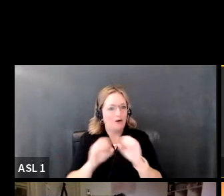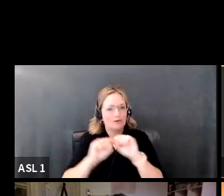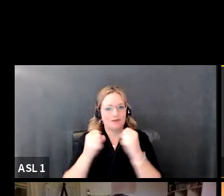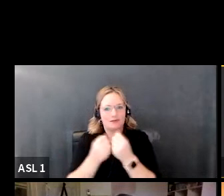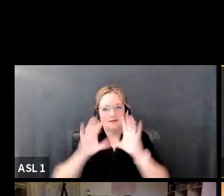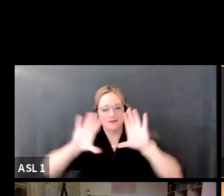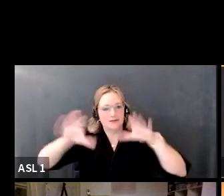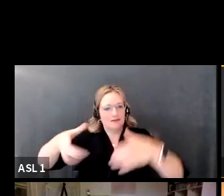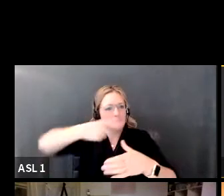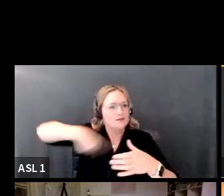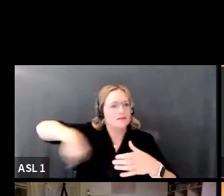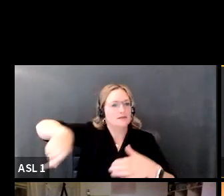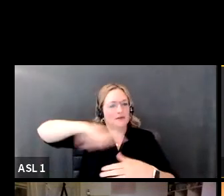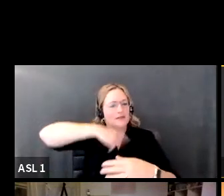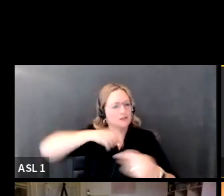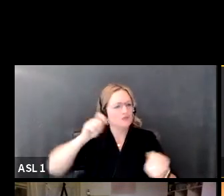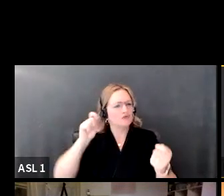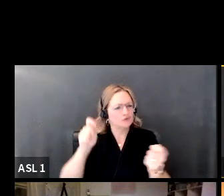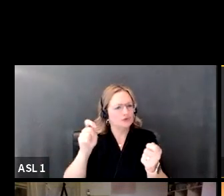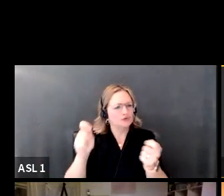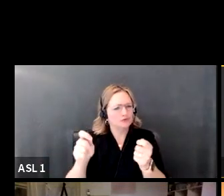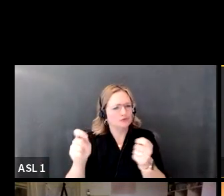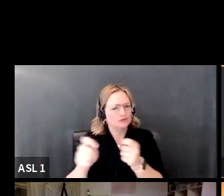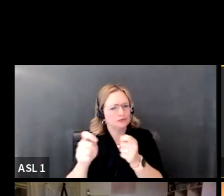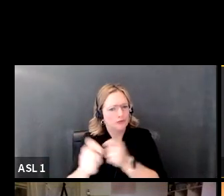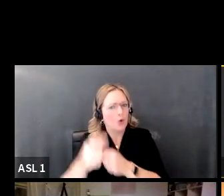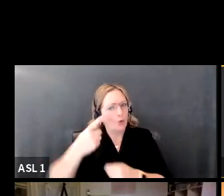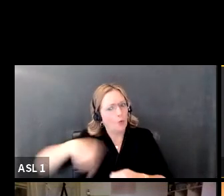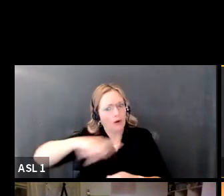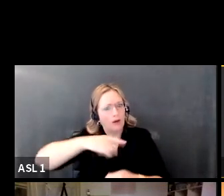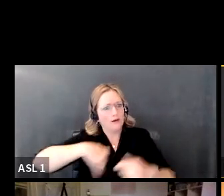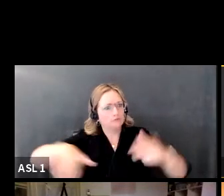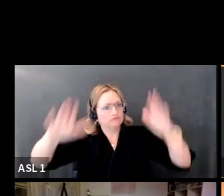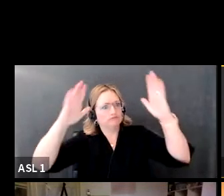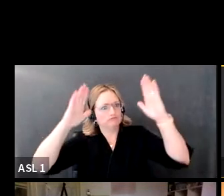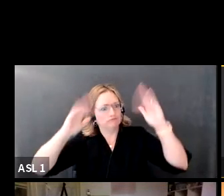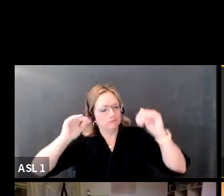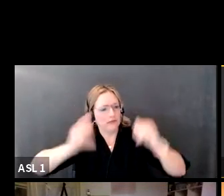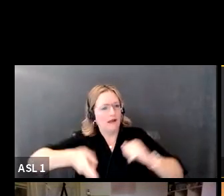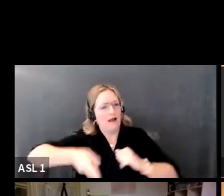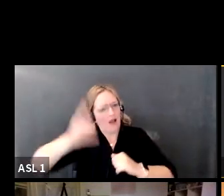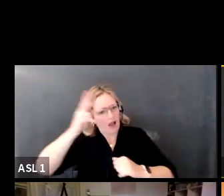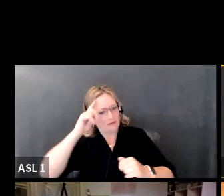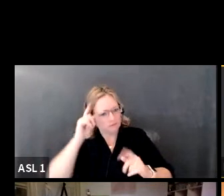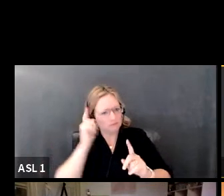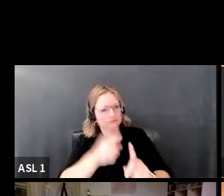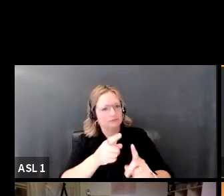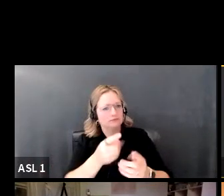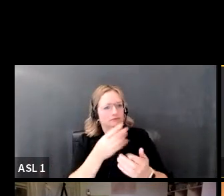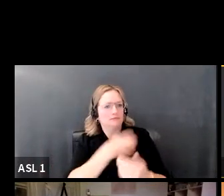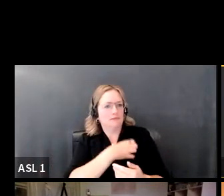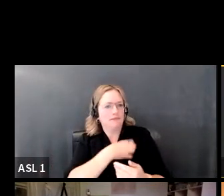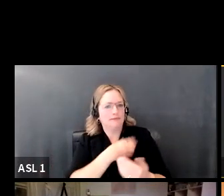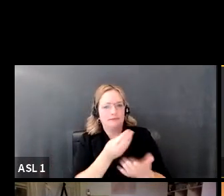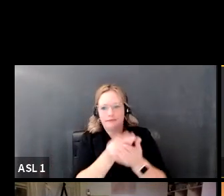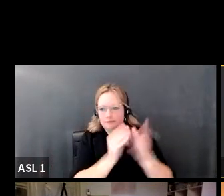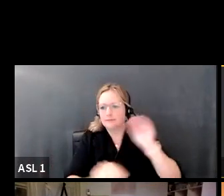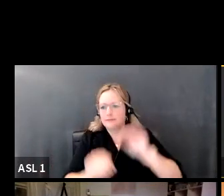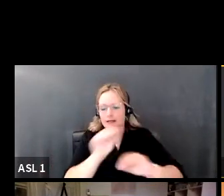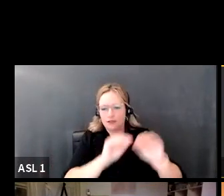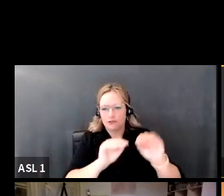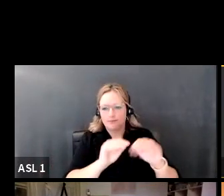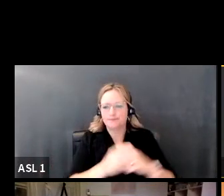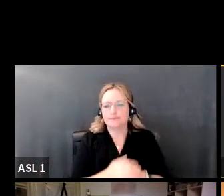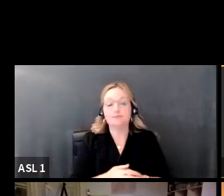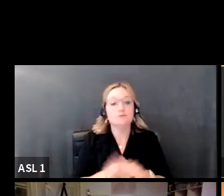continues to evolve and continues to have high expectations for the police services budget i do want to thank